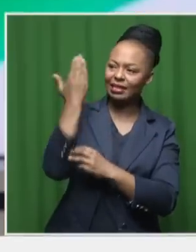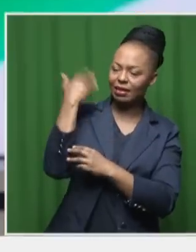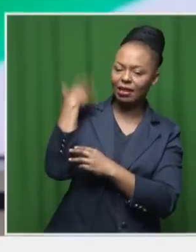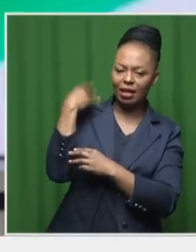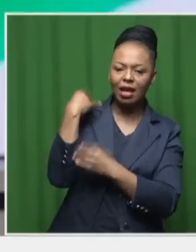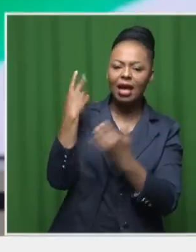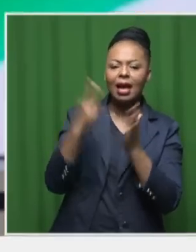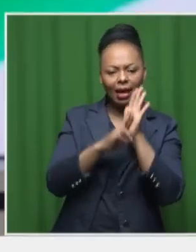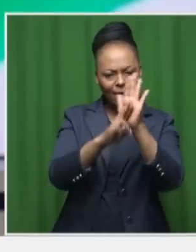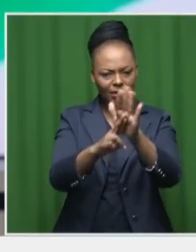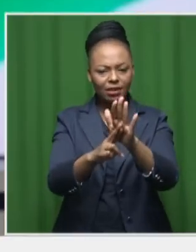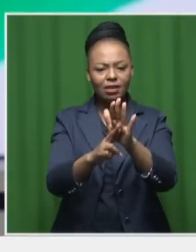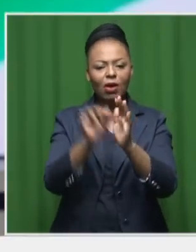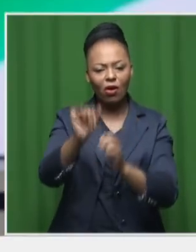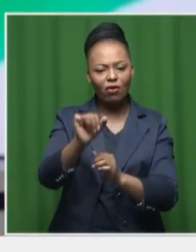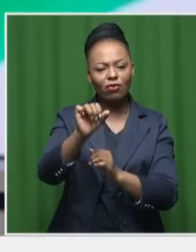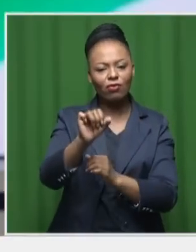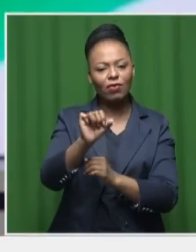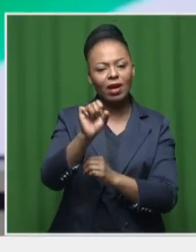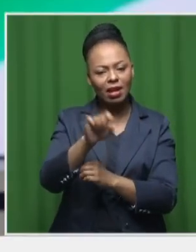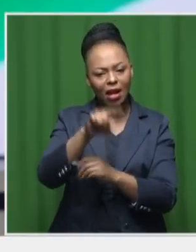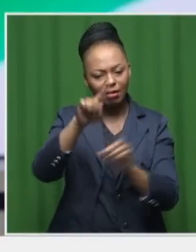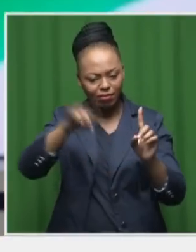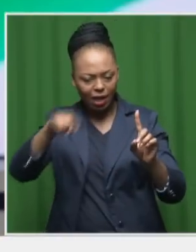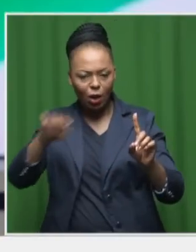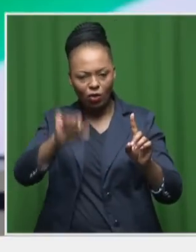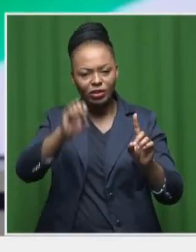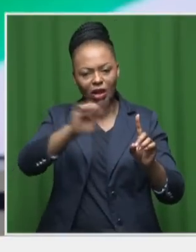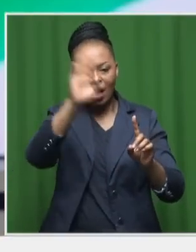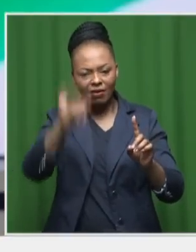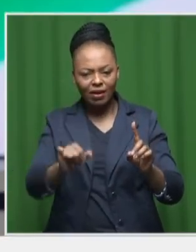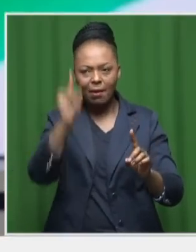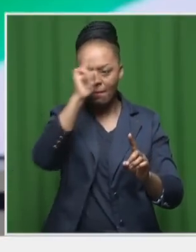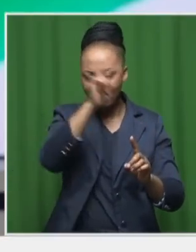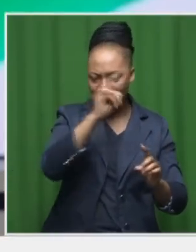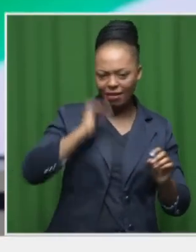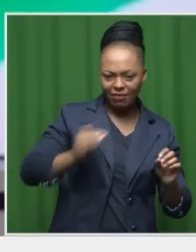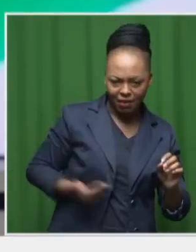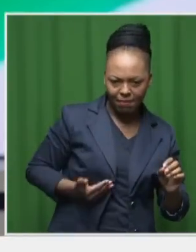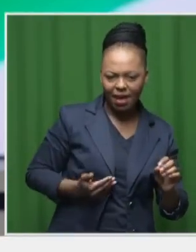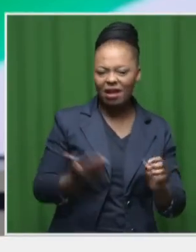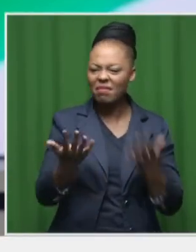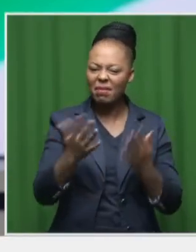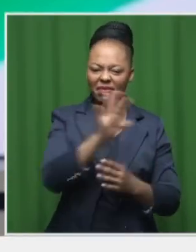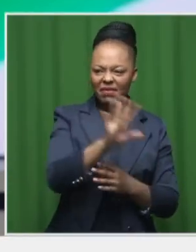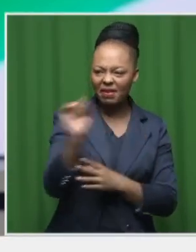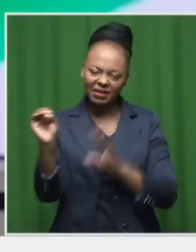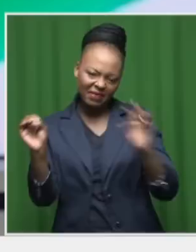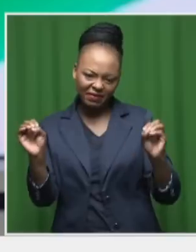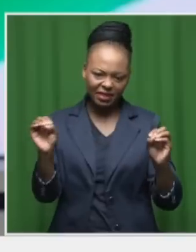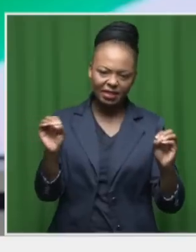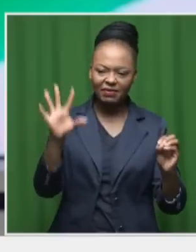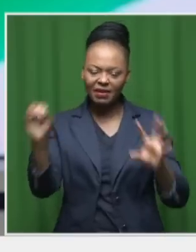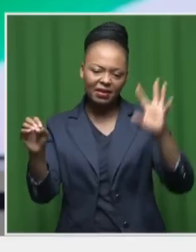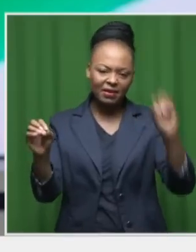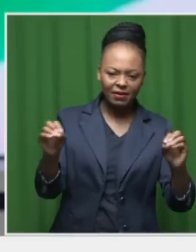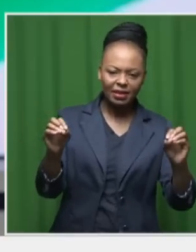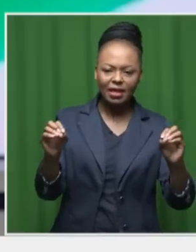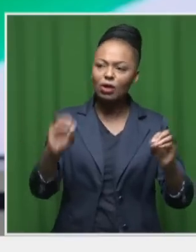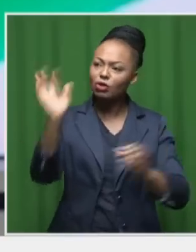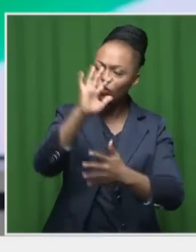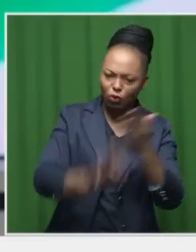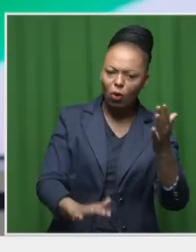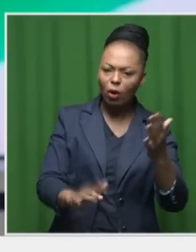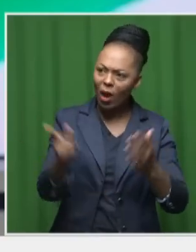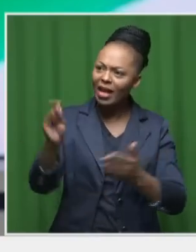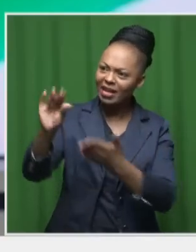representative of the demographics of South Africa. They're black South Africans, male, female, roughly 50-50. The story is phenomenal. They've